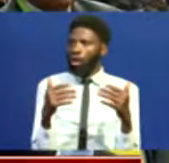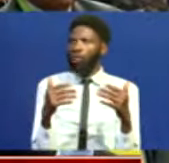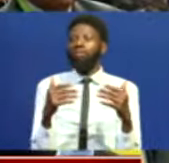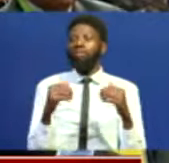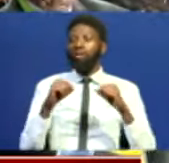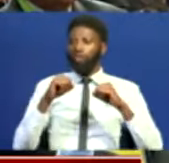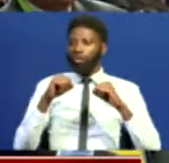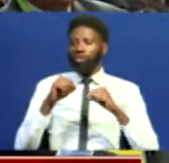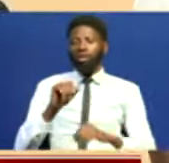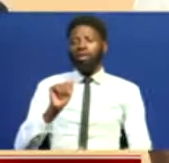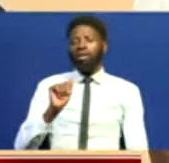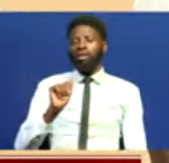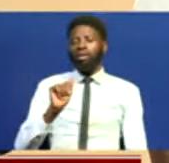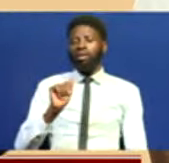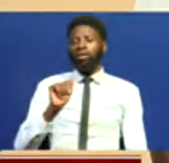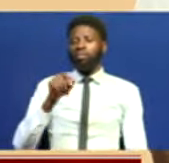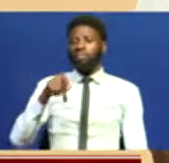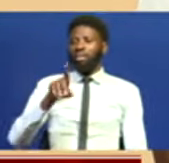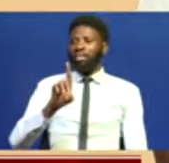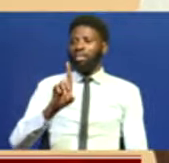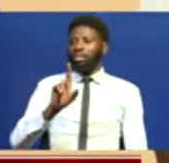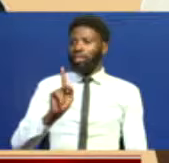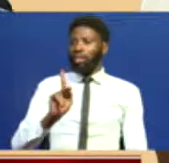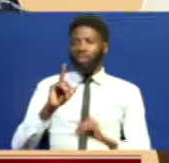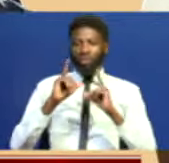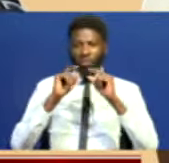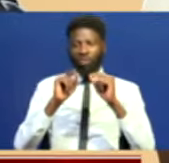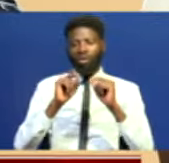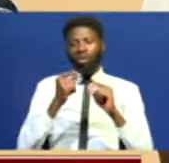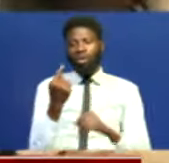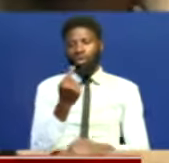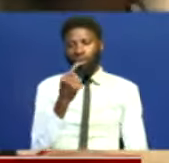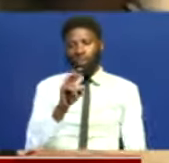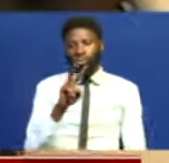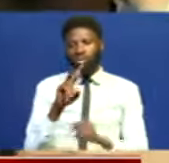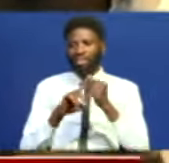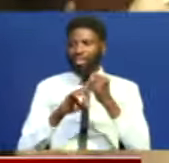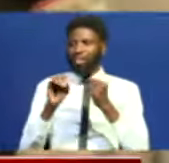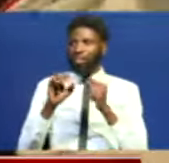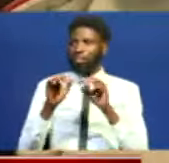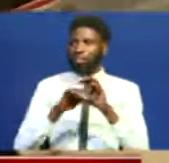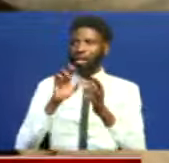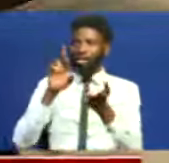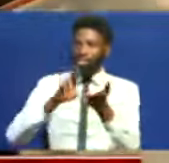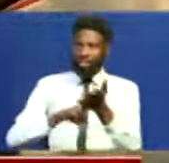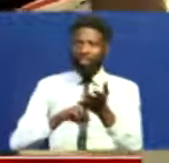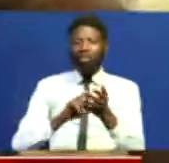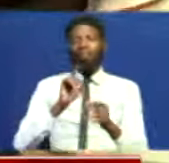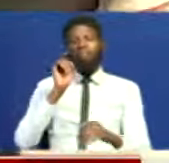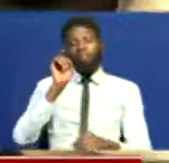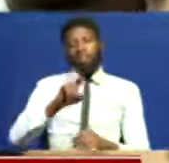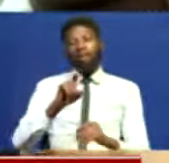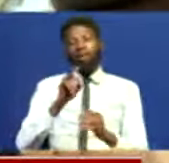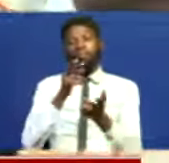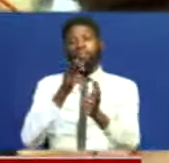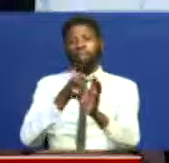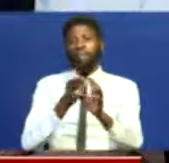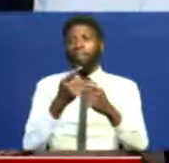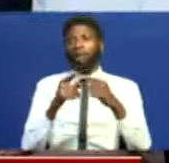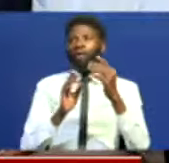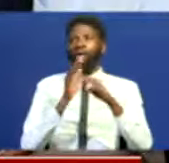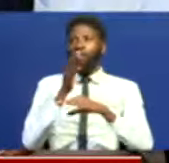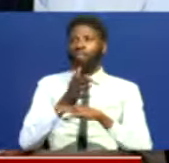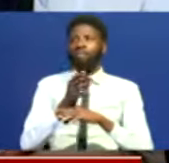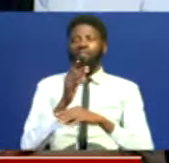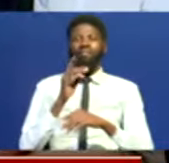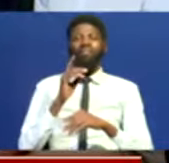APDK claimed that only 260 registered members were required to participate in the polls, yet over 900 people with disability